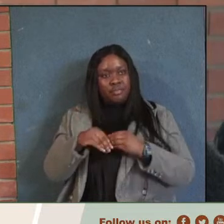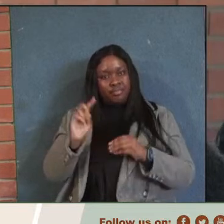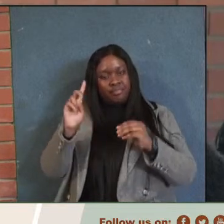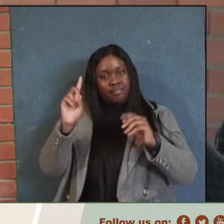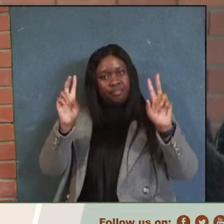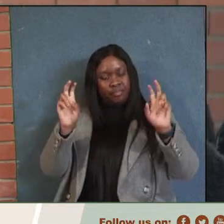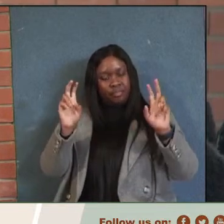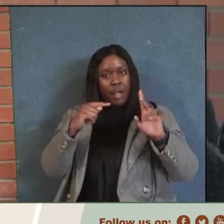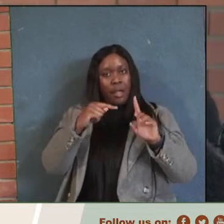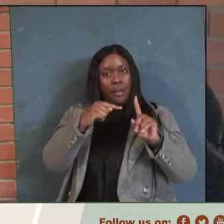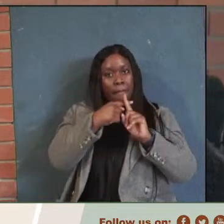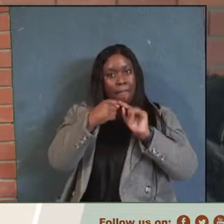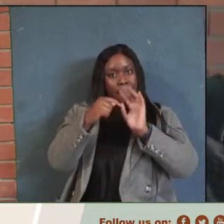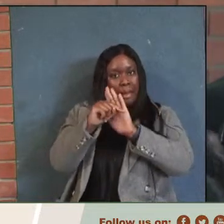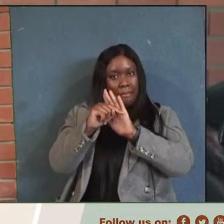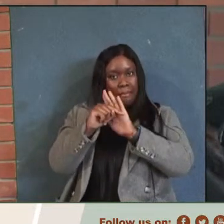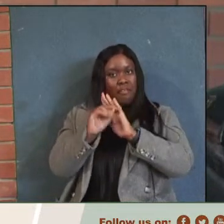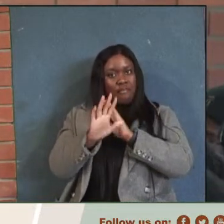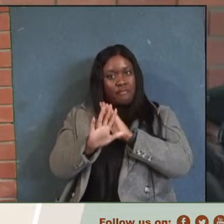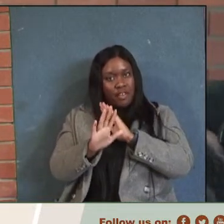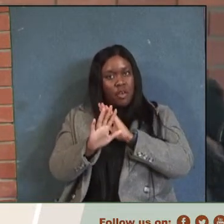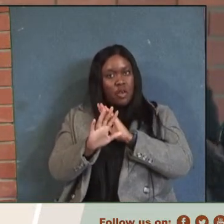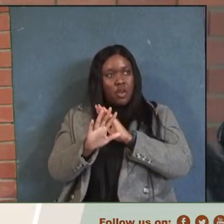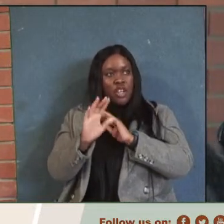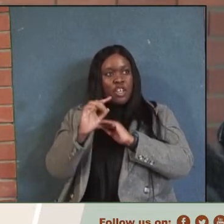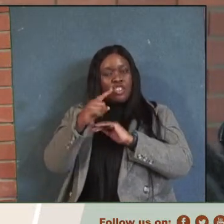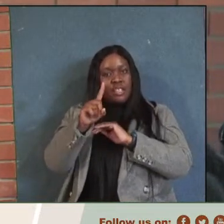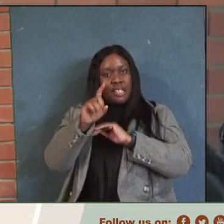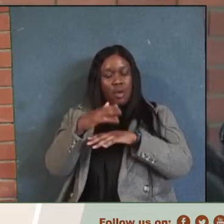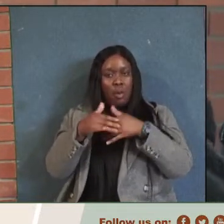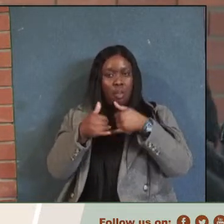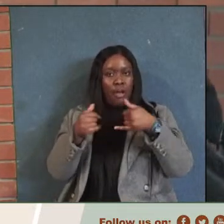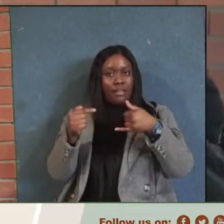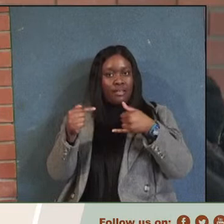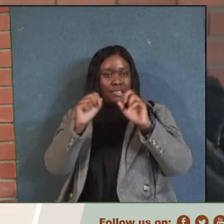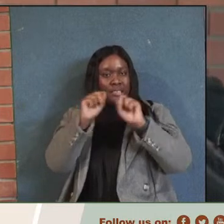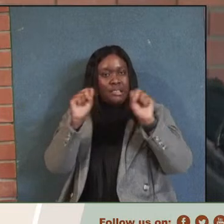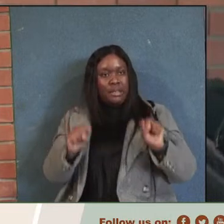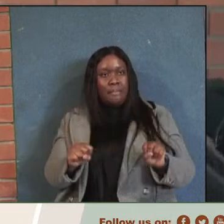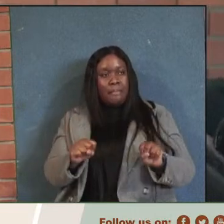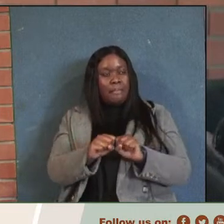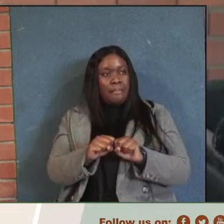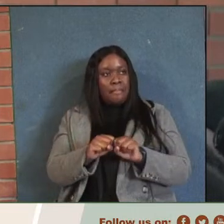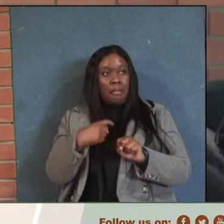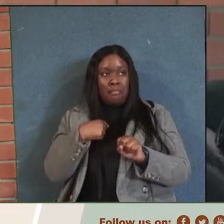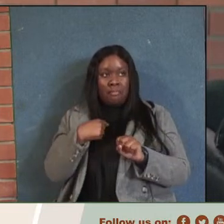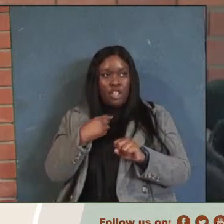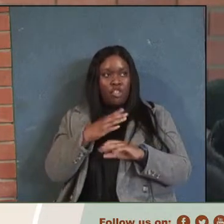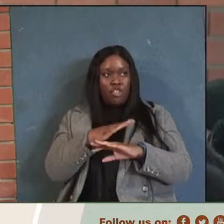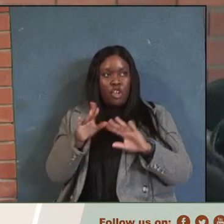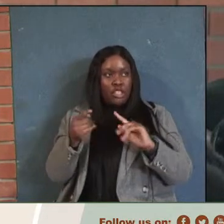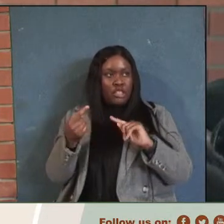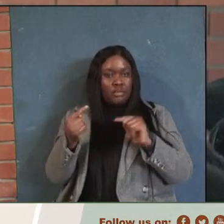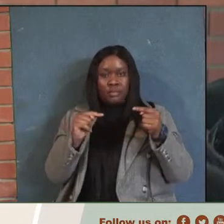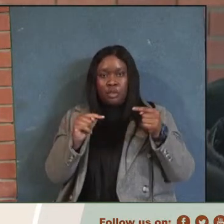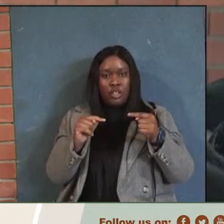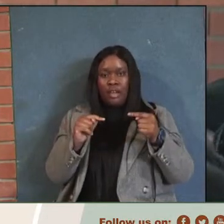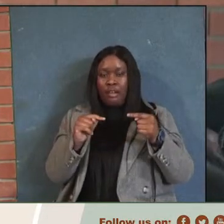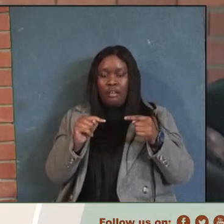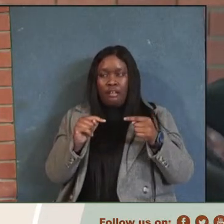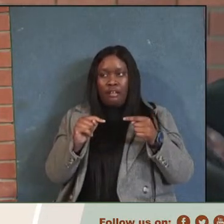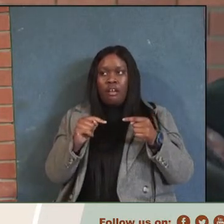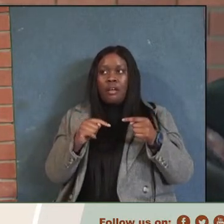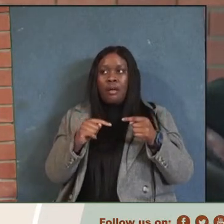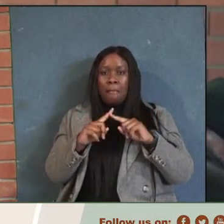pitfalls and the benefits of GDE's online application system. I am not debating. There has been interesting